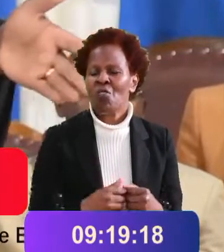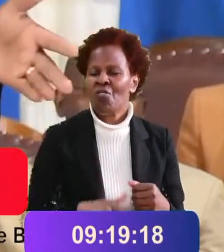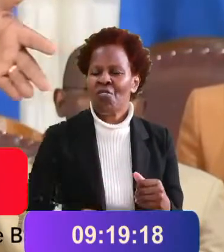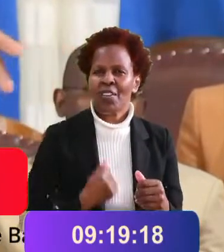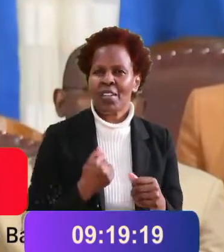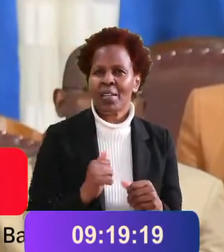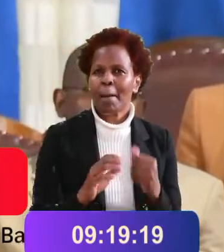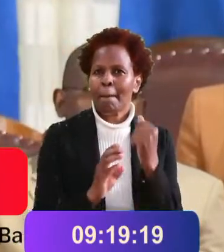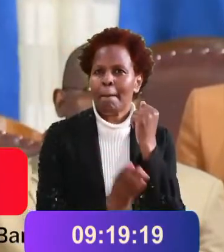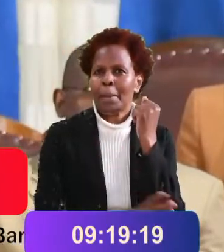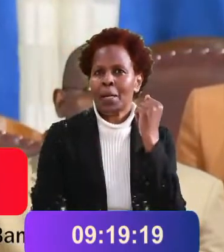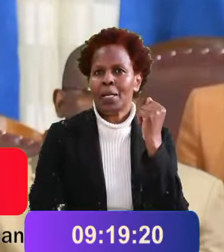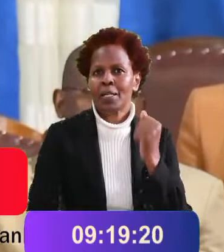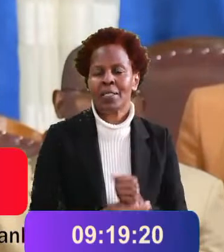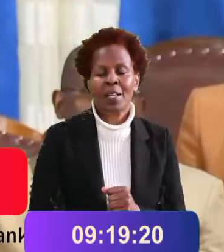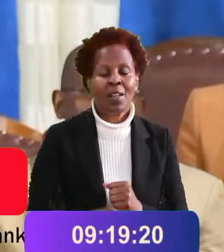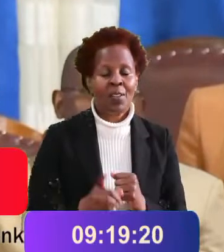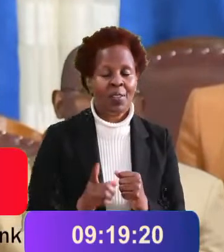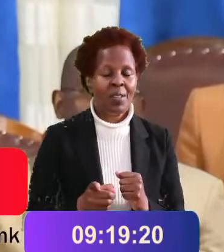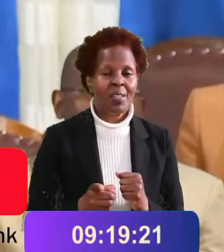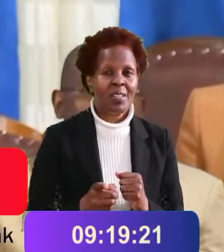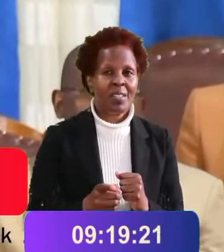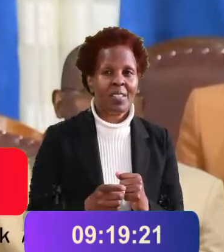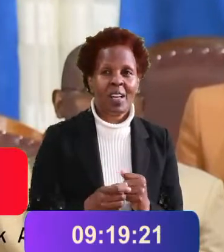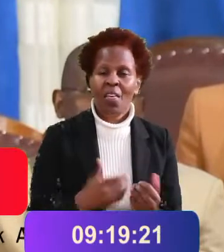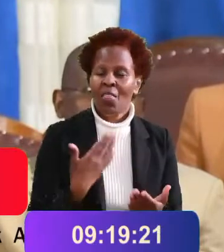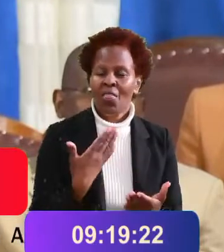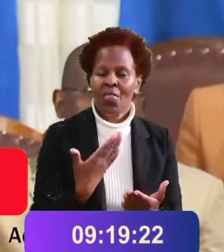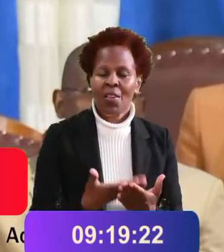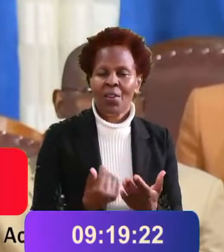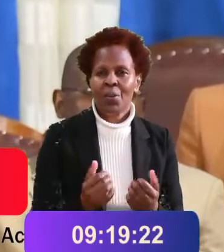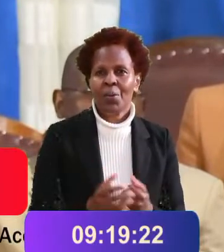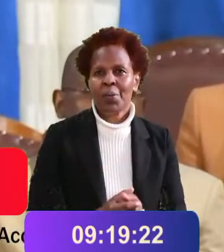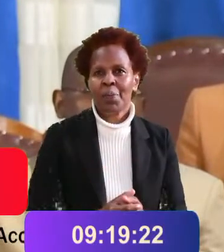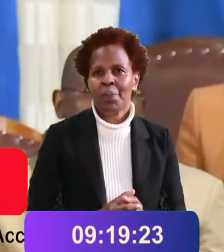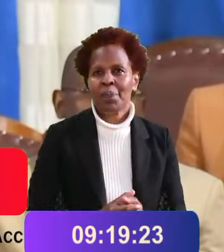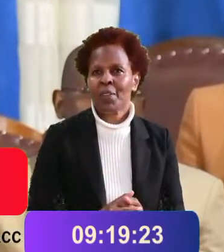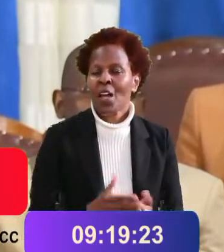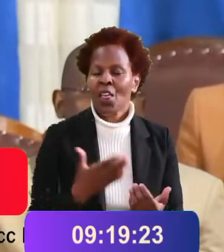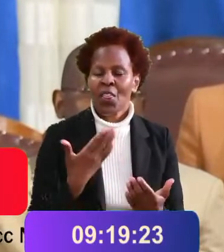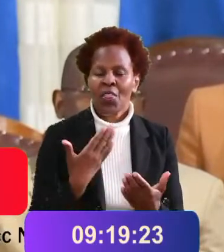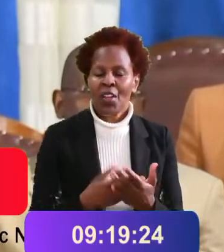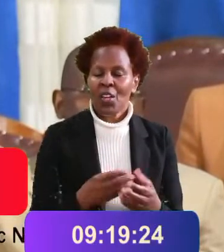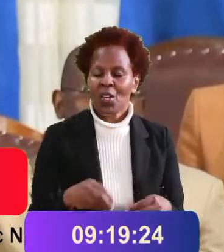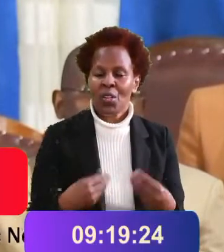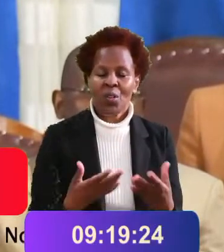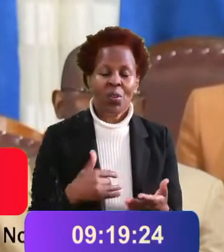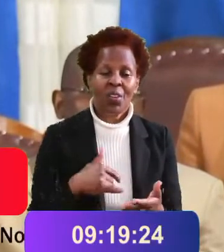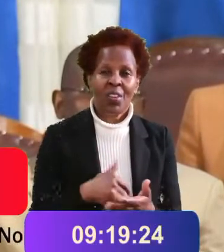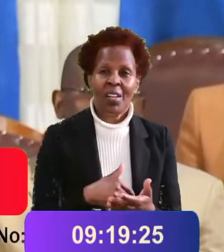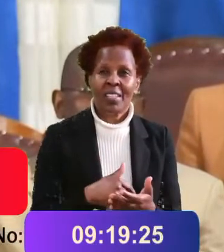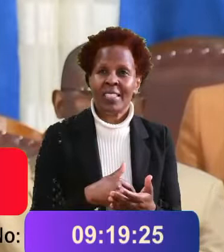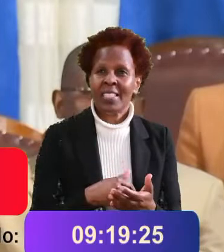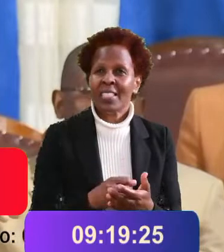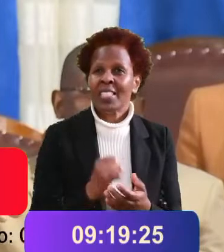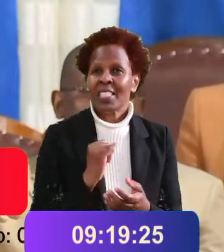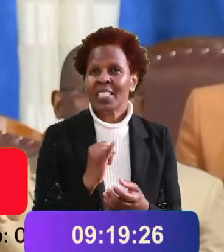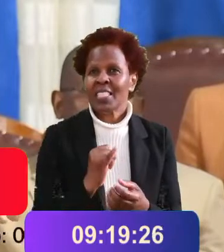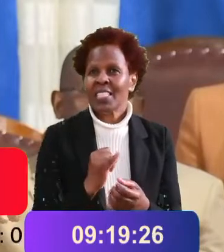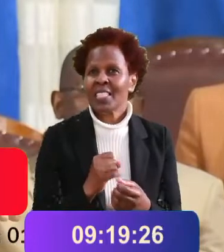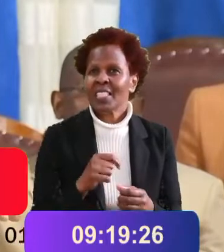emotions. This is a thank you. A thank you that is brewed